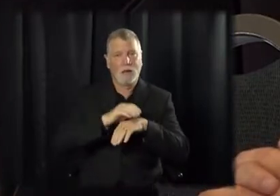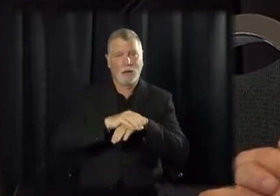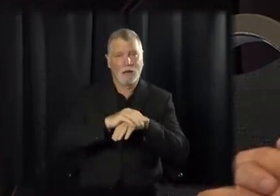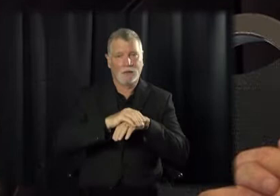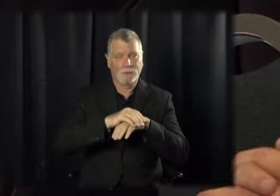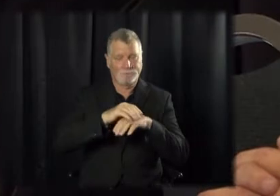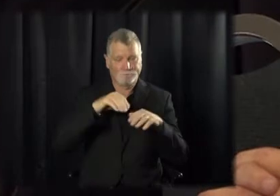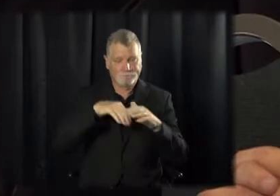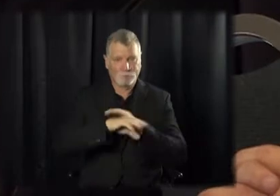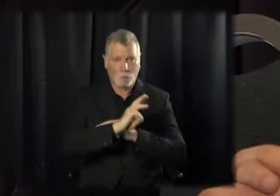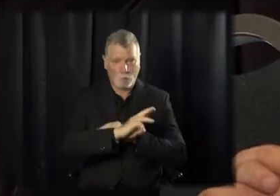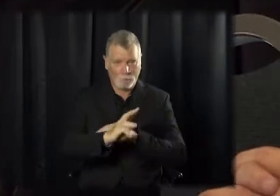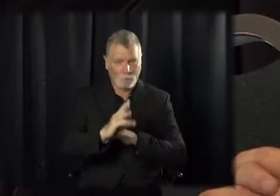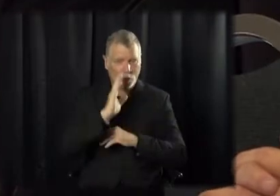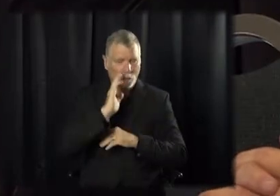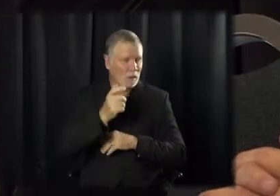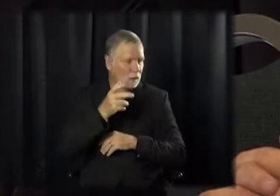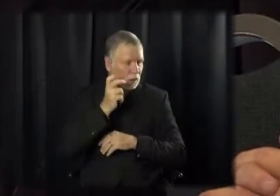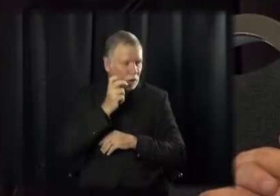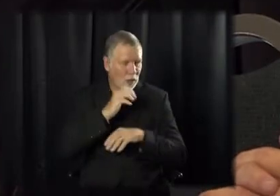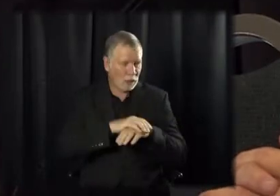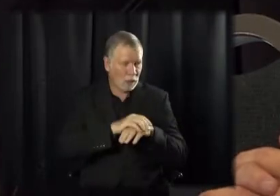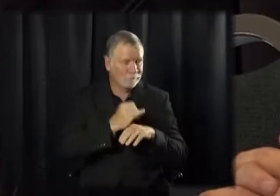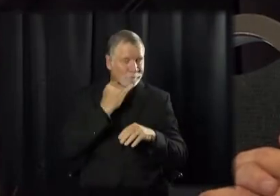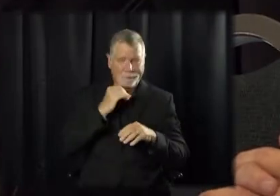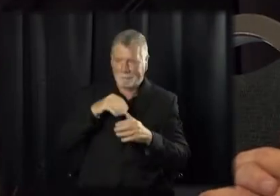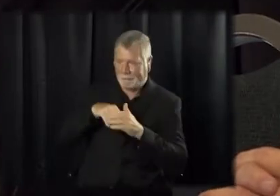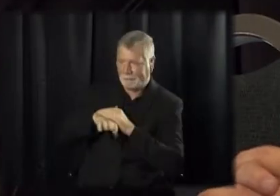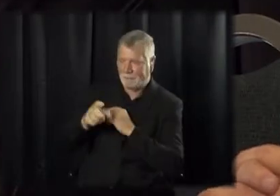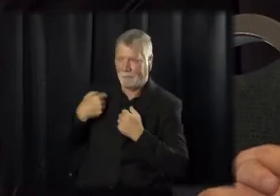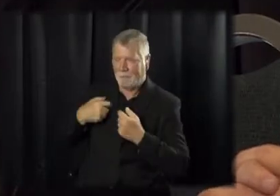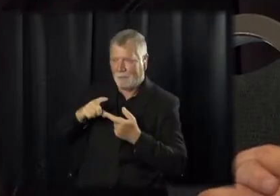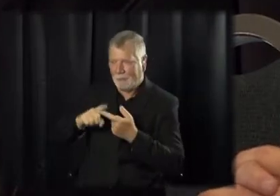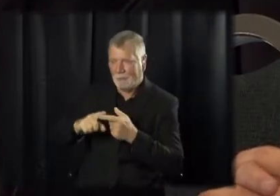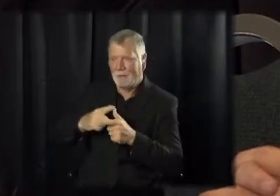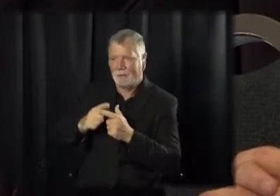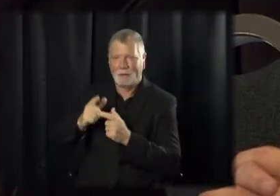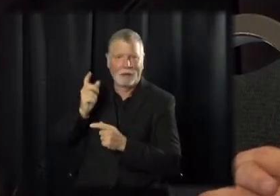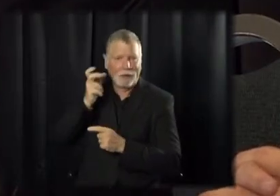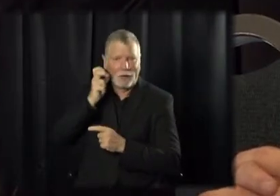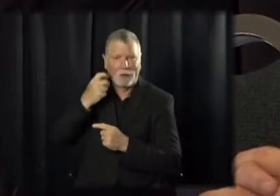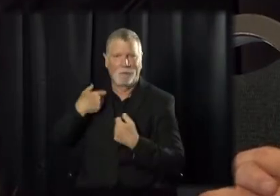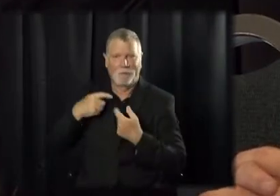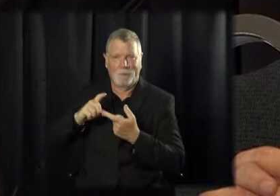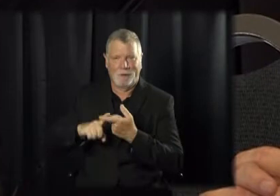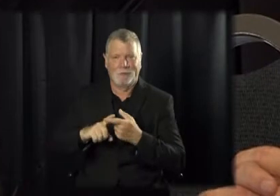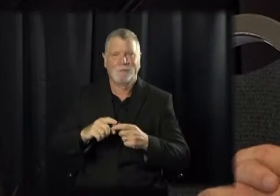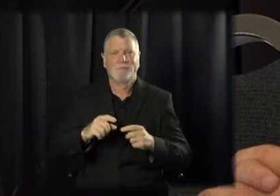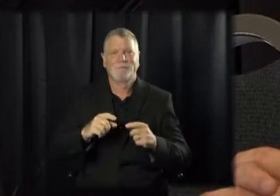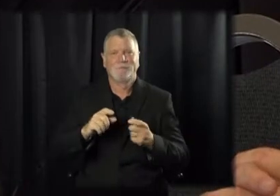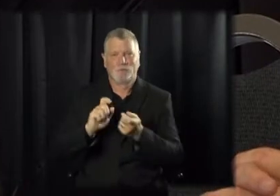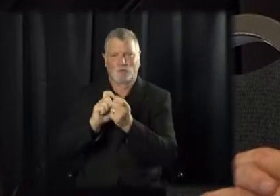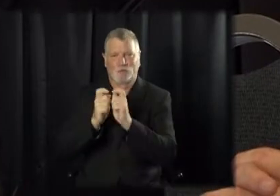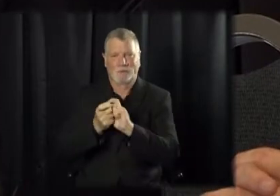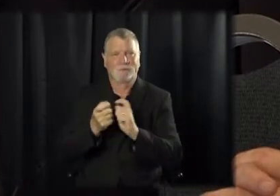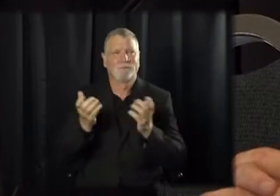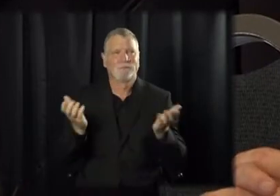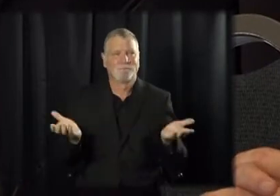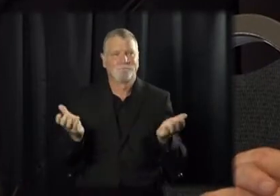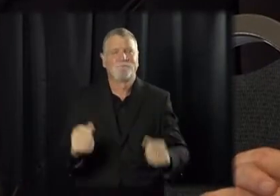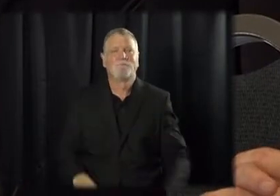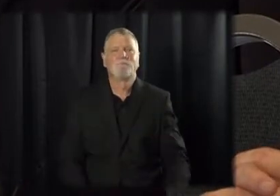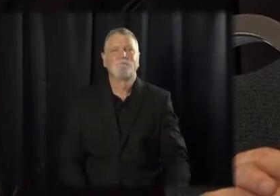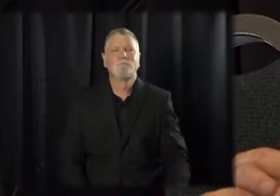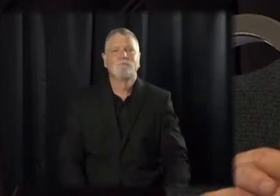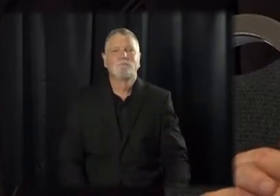of the website, you get an English audio. If you log on to the Spanish version, you get a Spanish simultaneous translation.